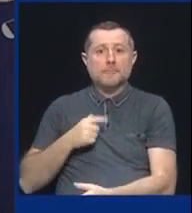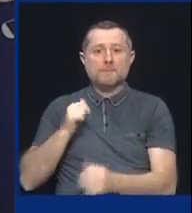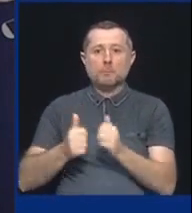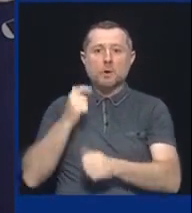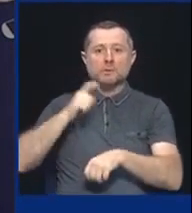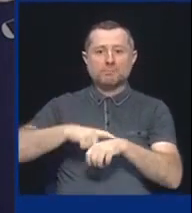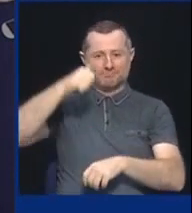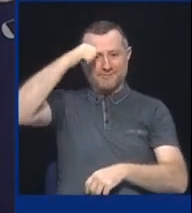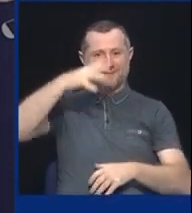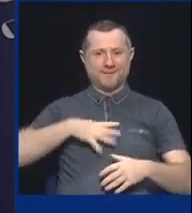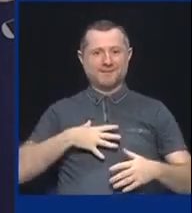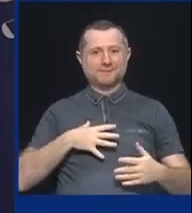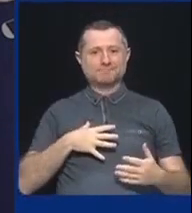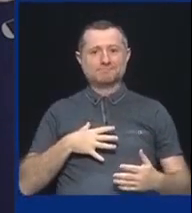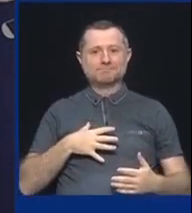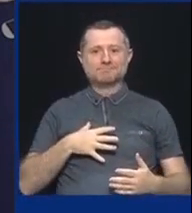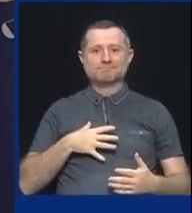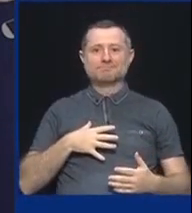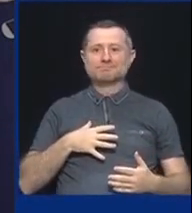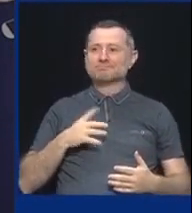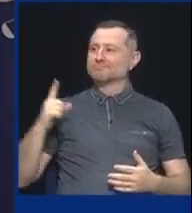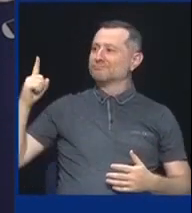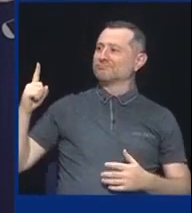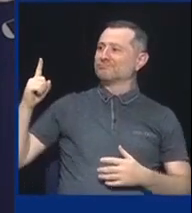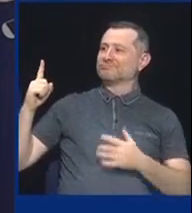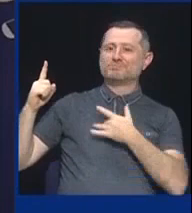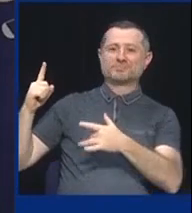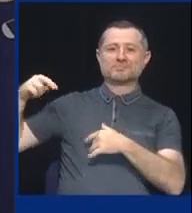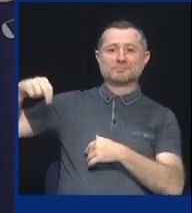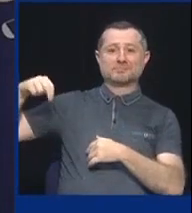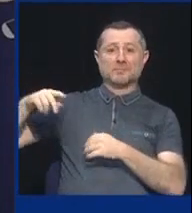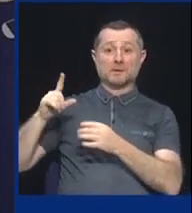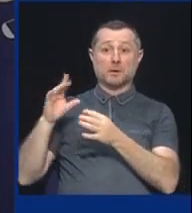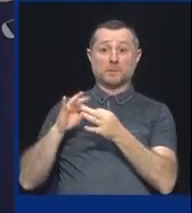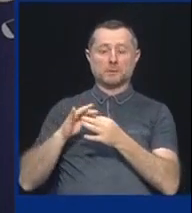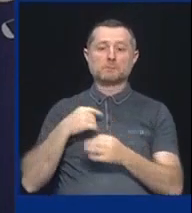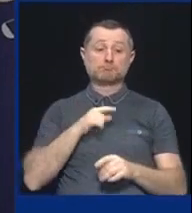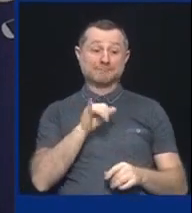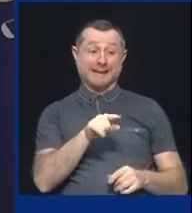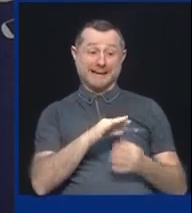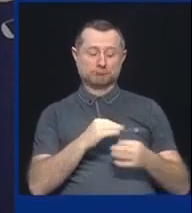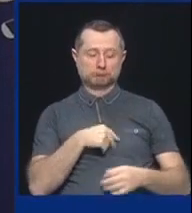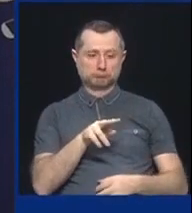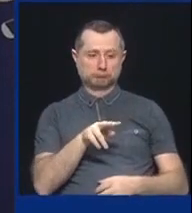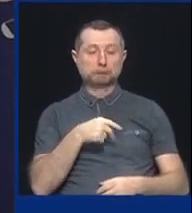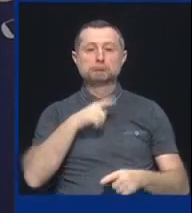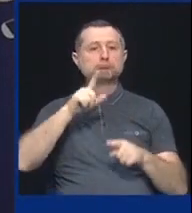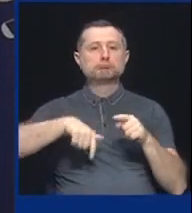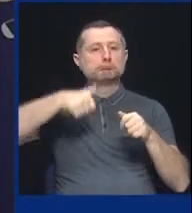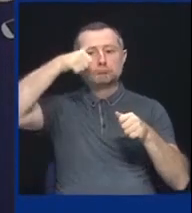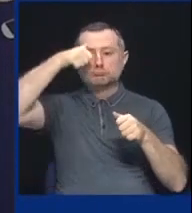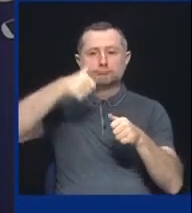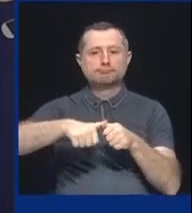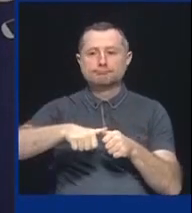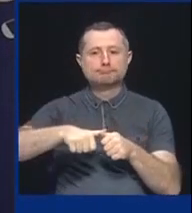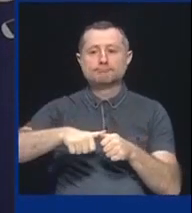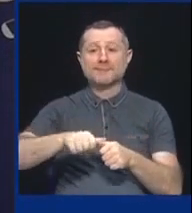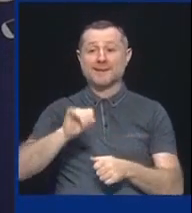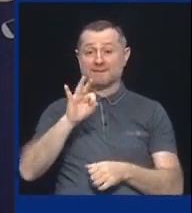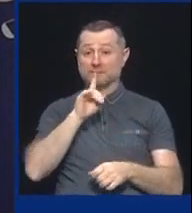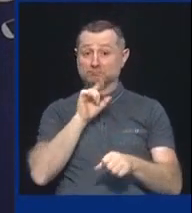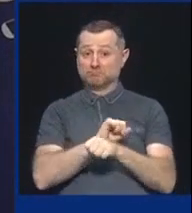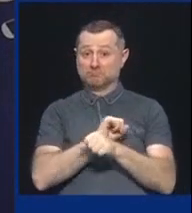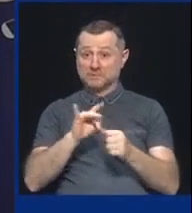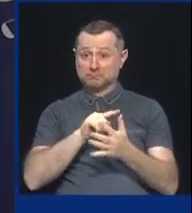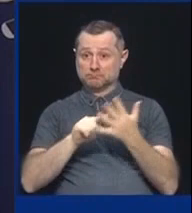In this case, I don't remember doing it at all. I didn't do it consciously with the female